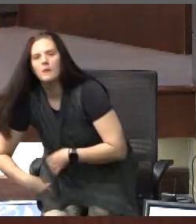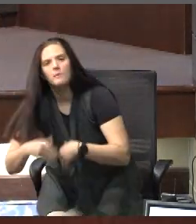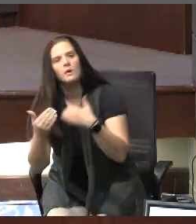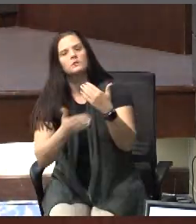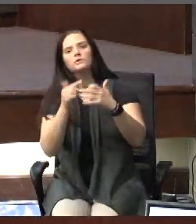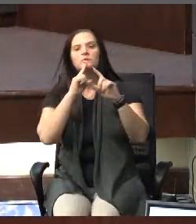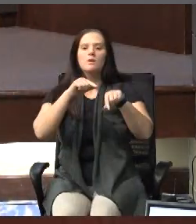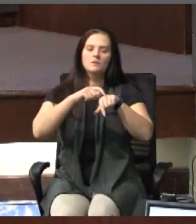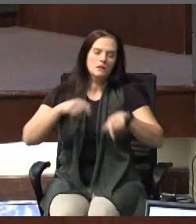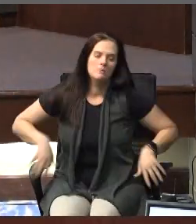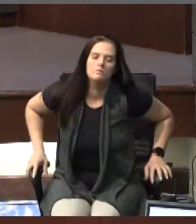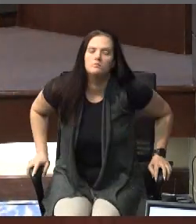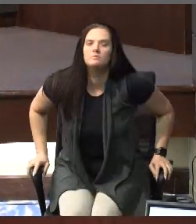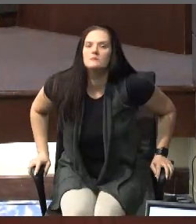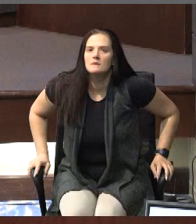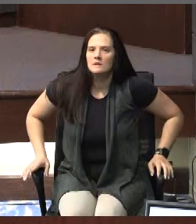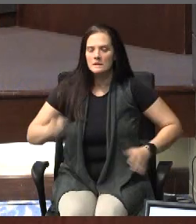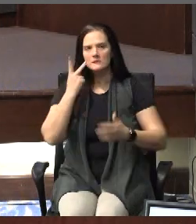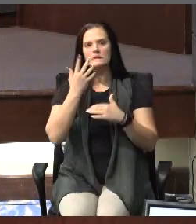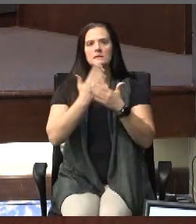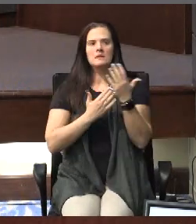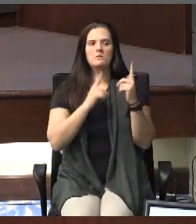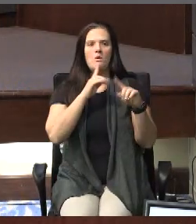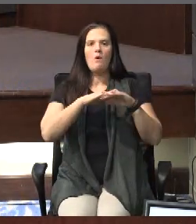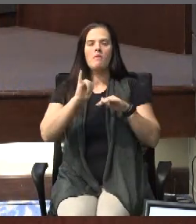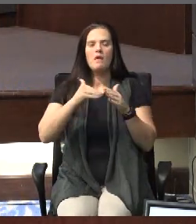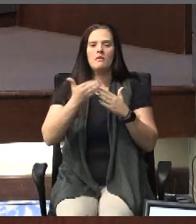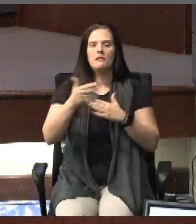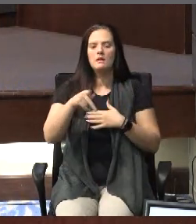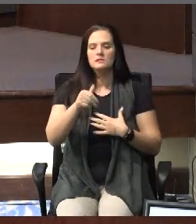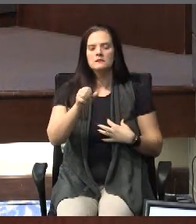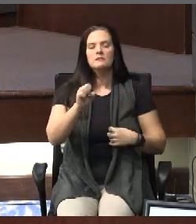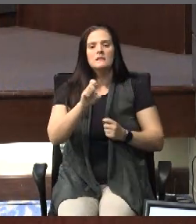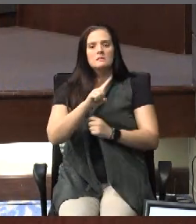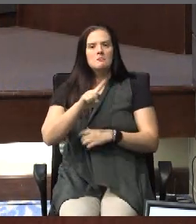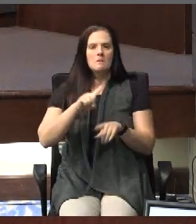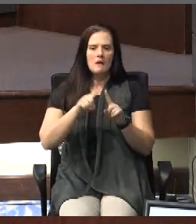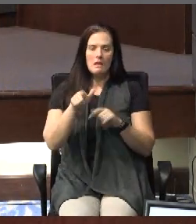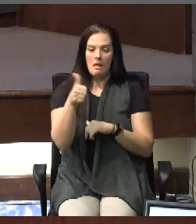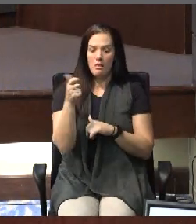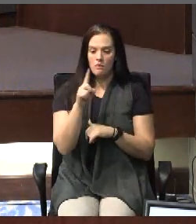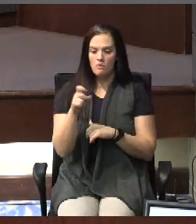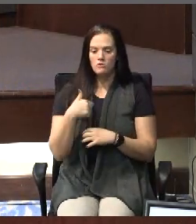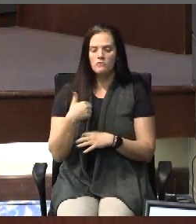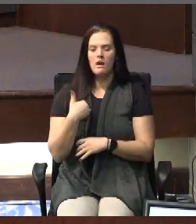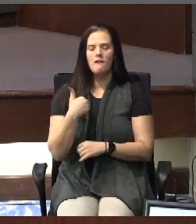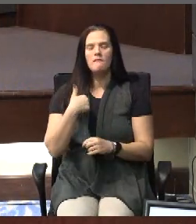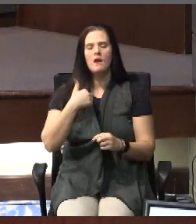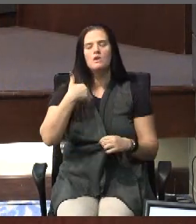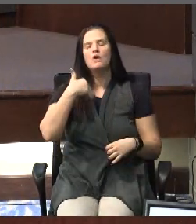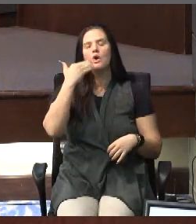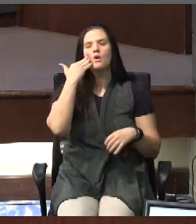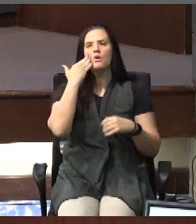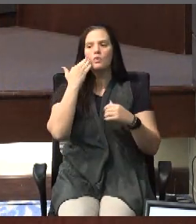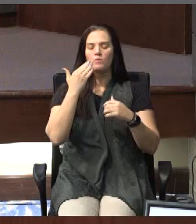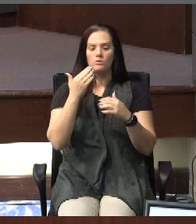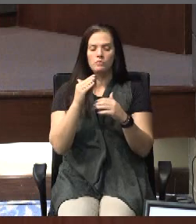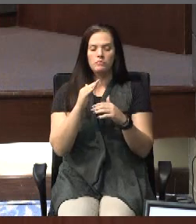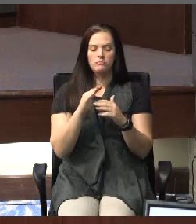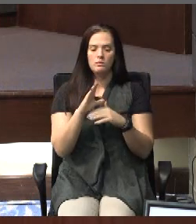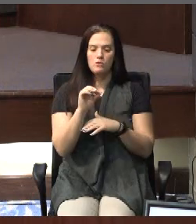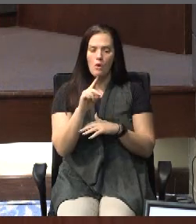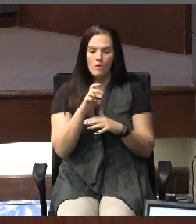stuff on that next phase. But the other question I have is, I know that code